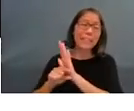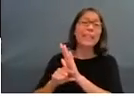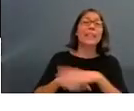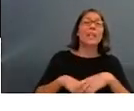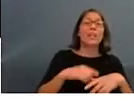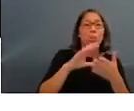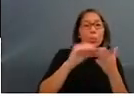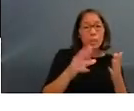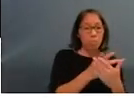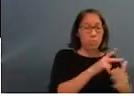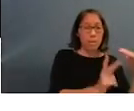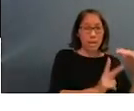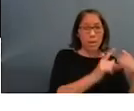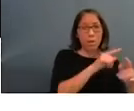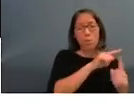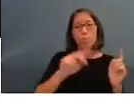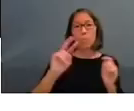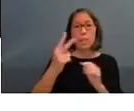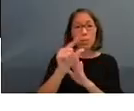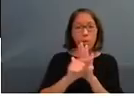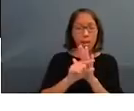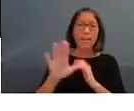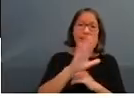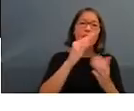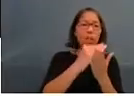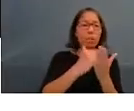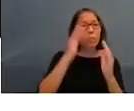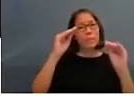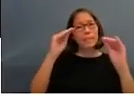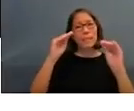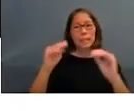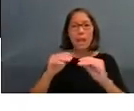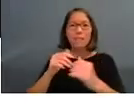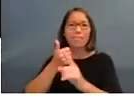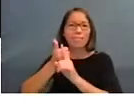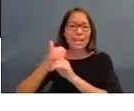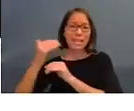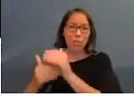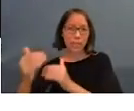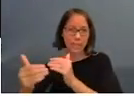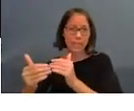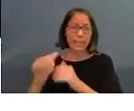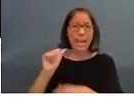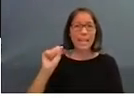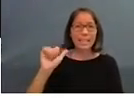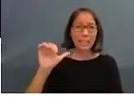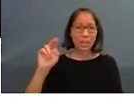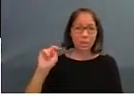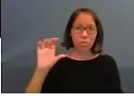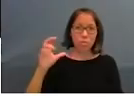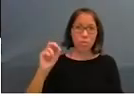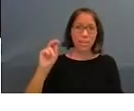pre-K through two, their lessons will be taught asynchronously. And as we've learned earlier, asynchronously will be not with a